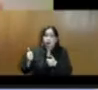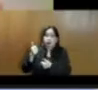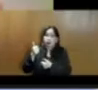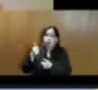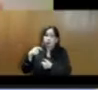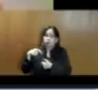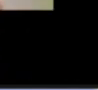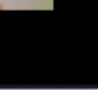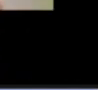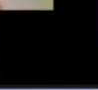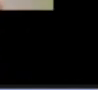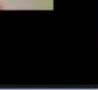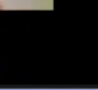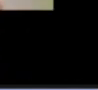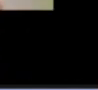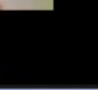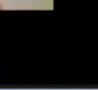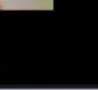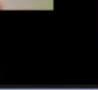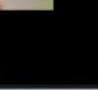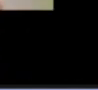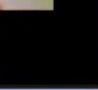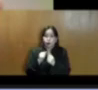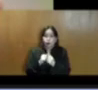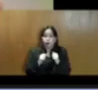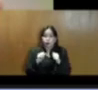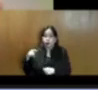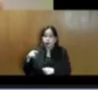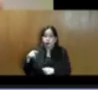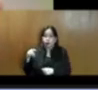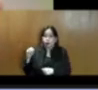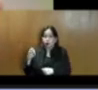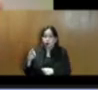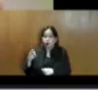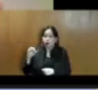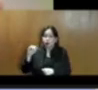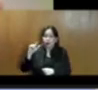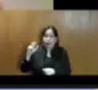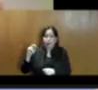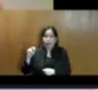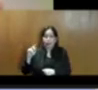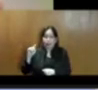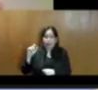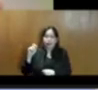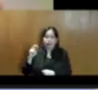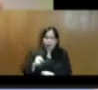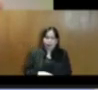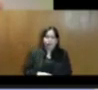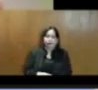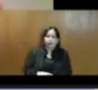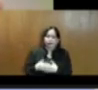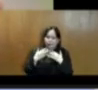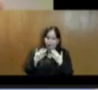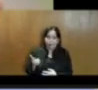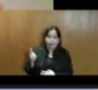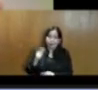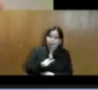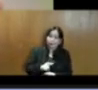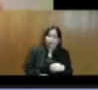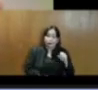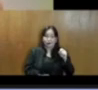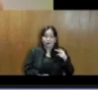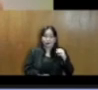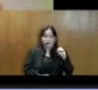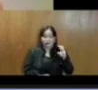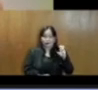Foundation Incorporated, together with Professor Alan Tang as well. Thank you. Thank you. We'll now go to Sherwin. I